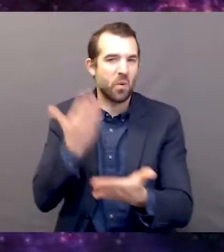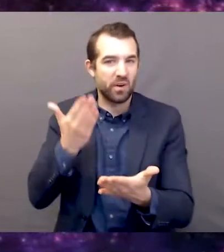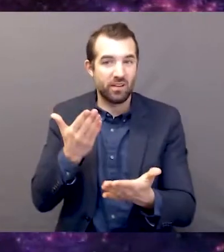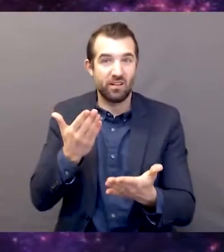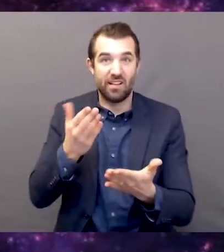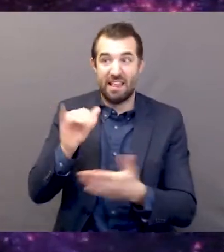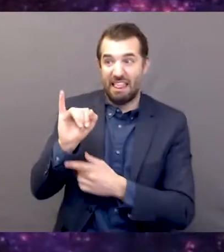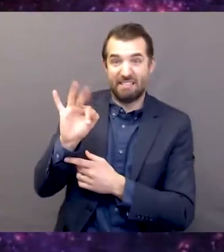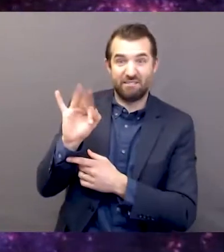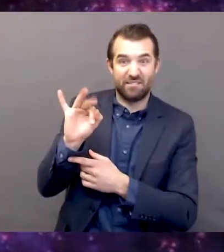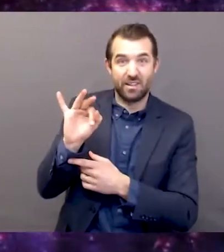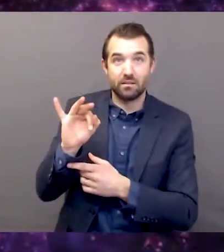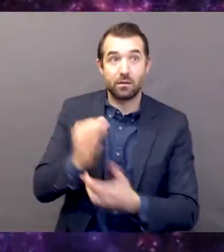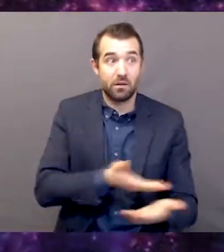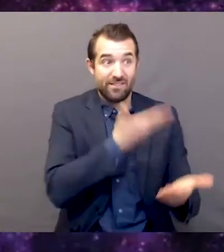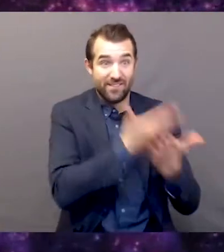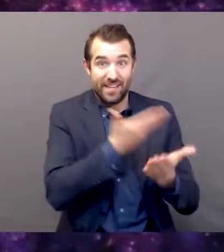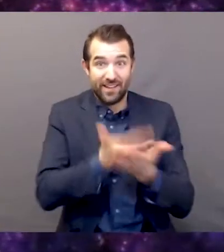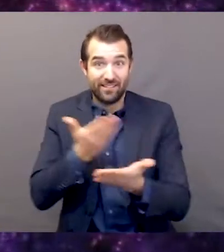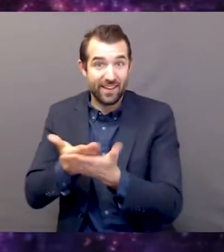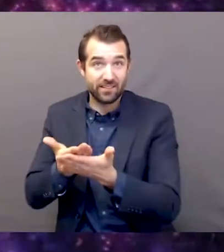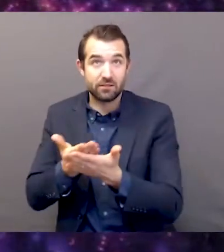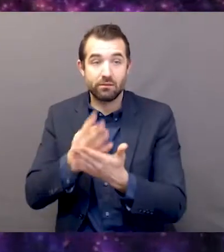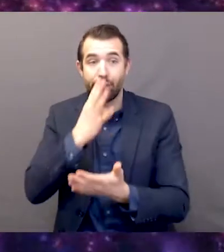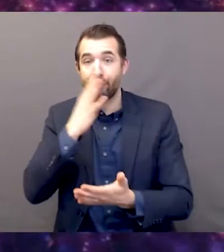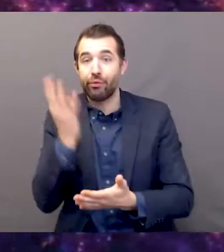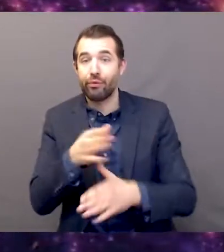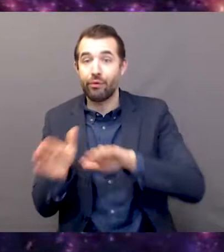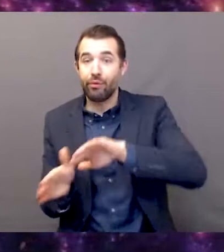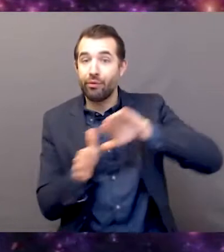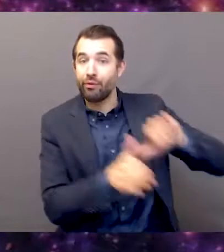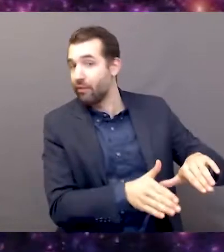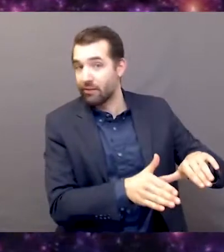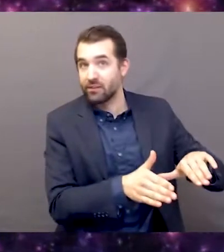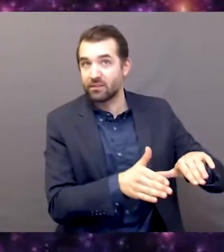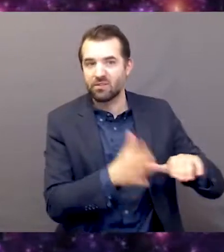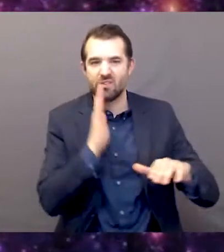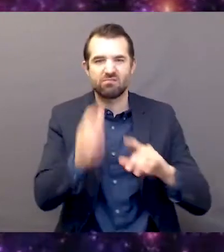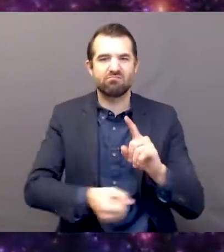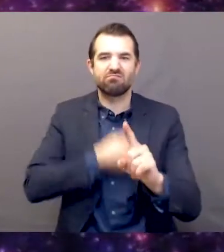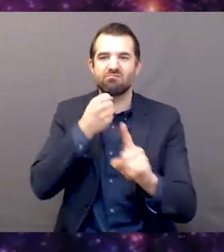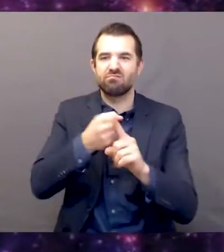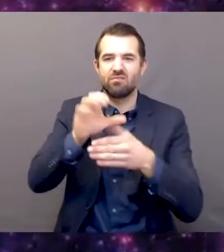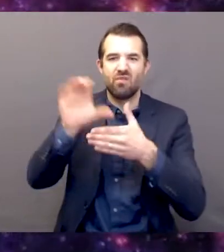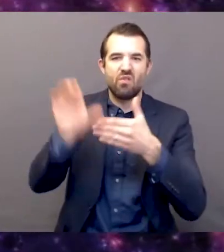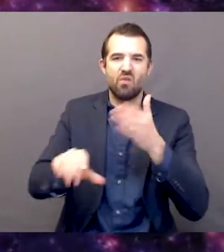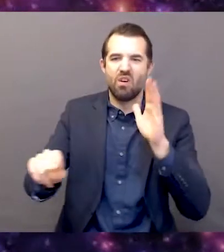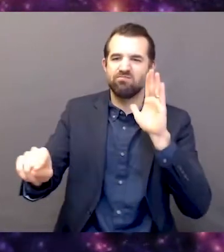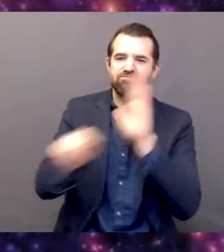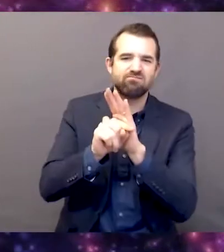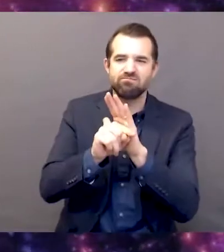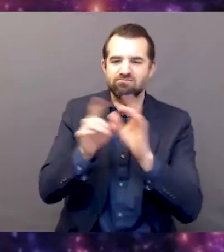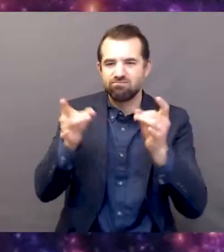data. As disregard for facts grow when they contradict beliefs, as citizens and elected officials